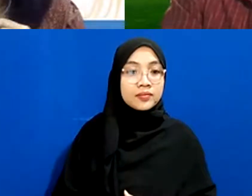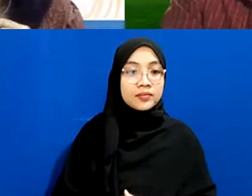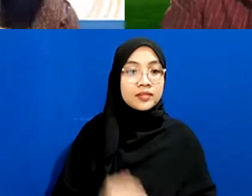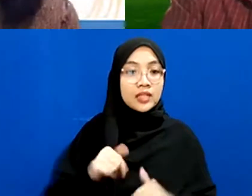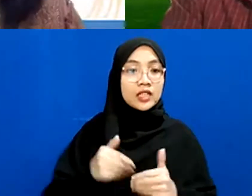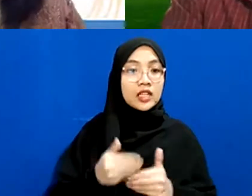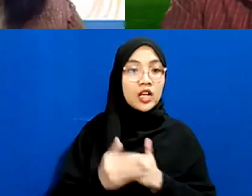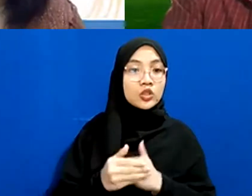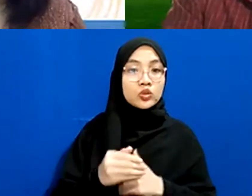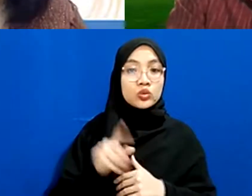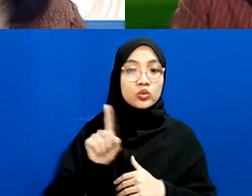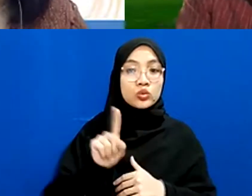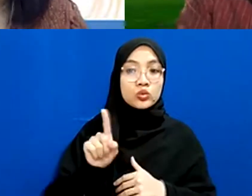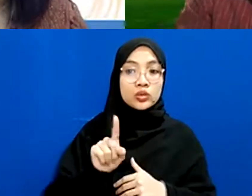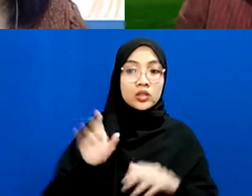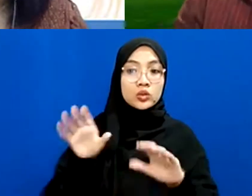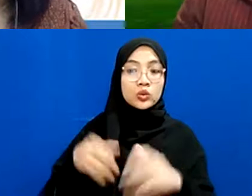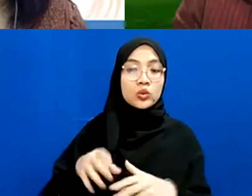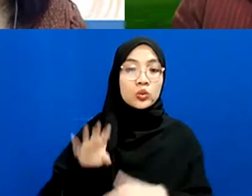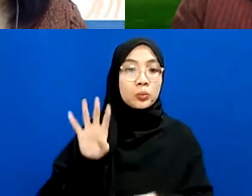group 4.